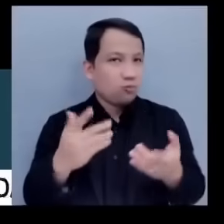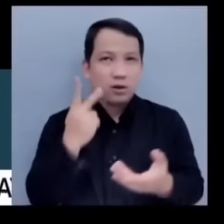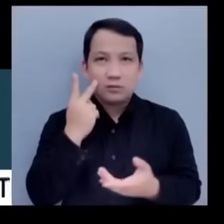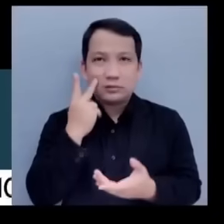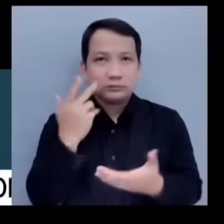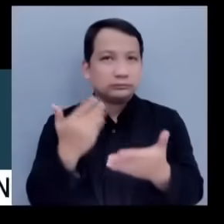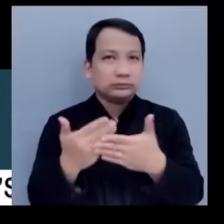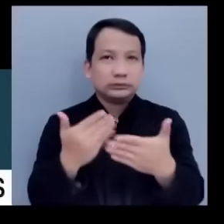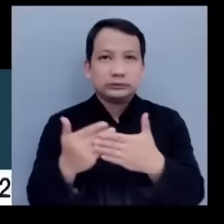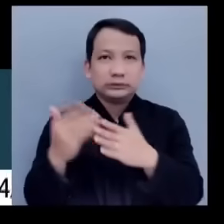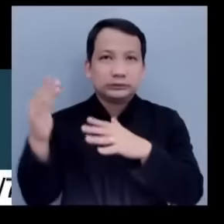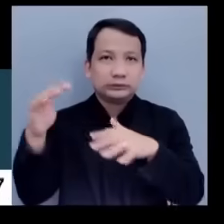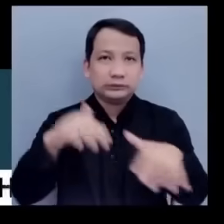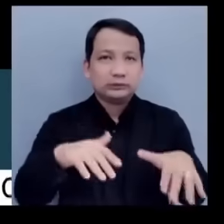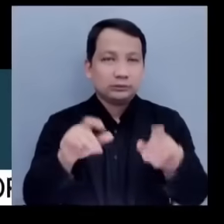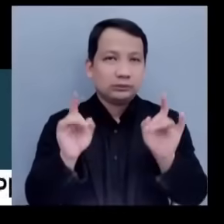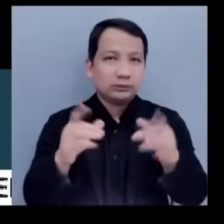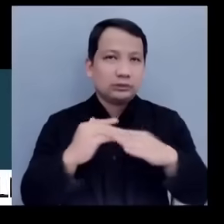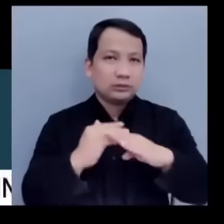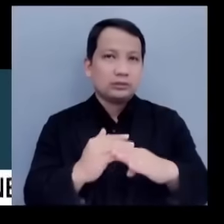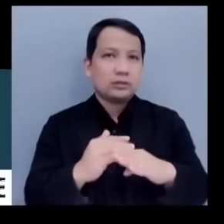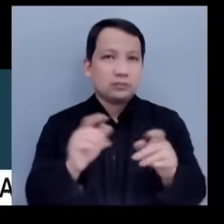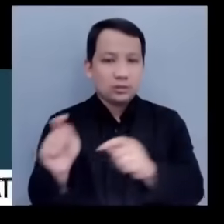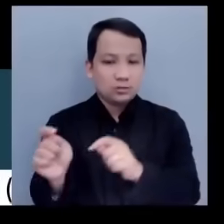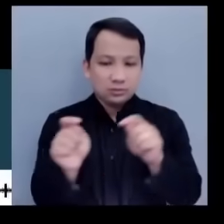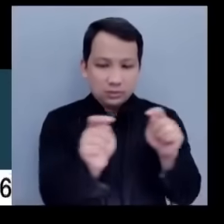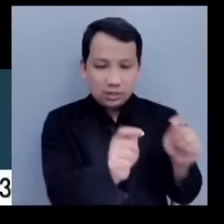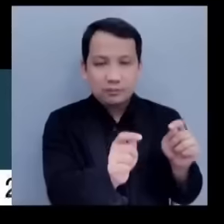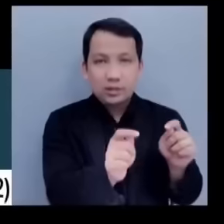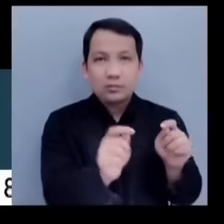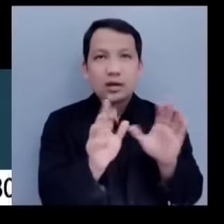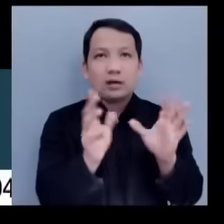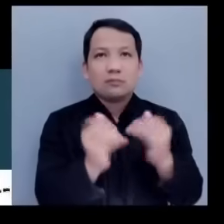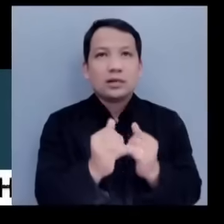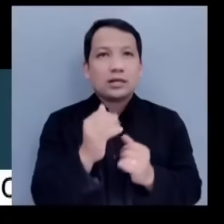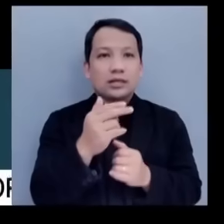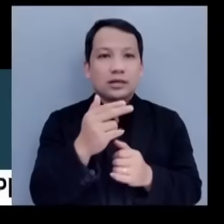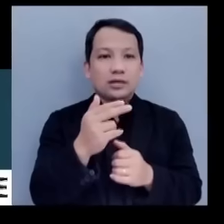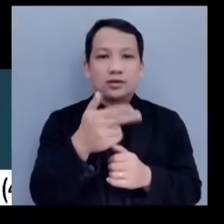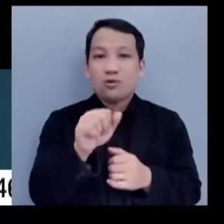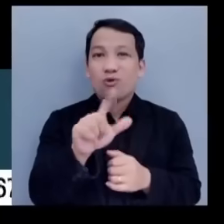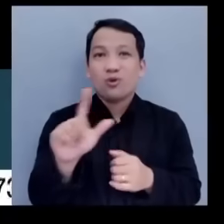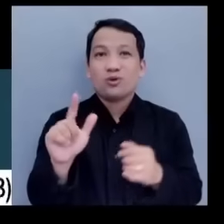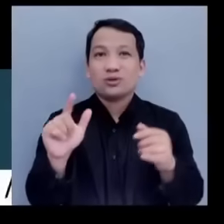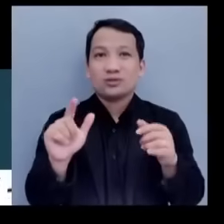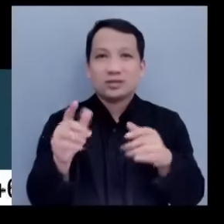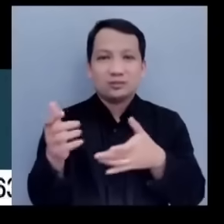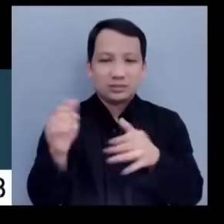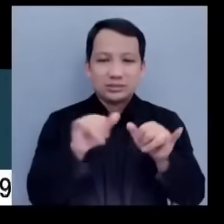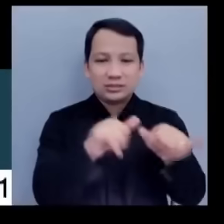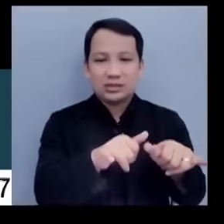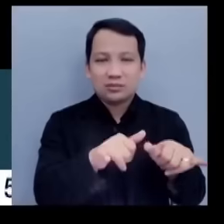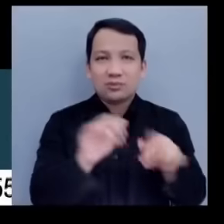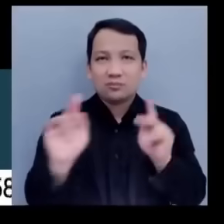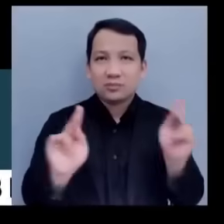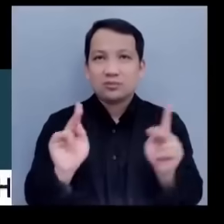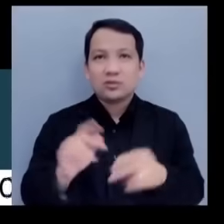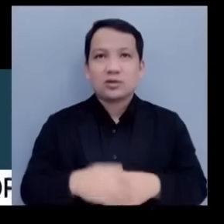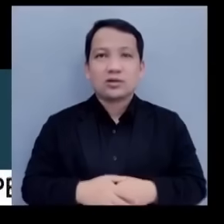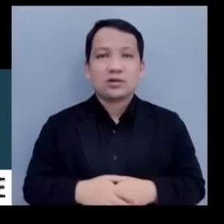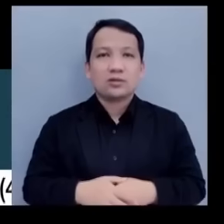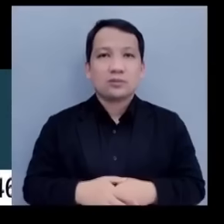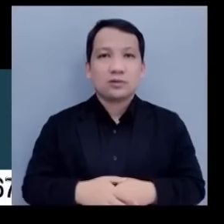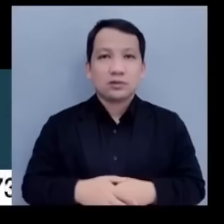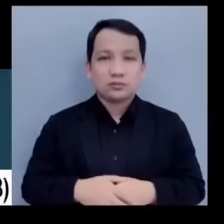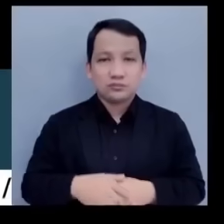the landslide site, and they are temporarily siding at the barangay hall. The responders are also clearing the area. Over in the provincial road